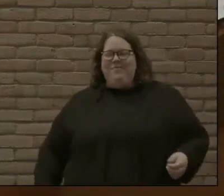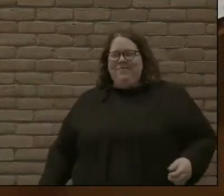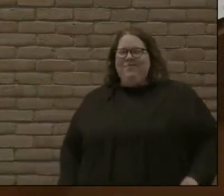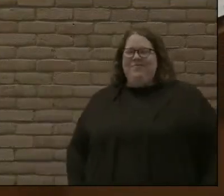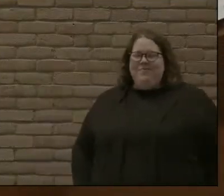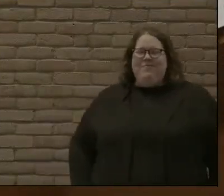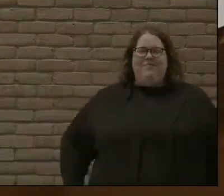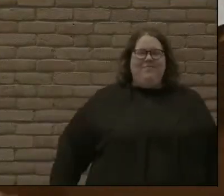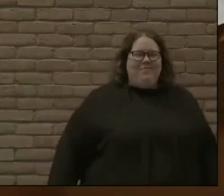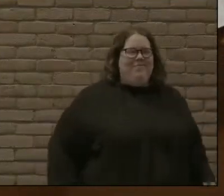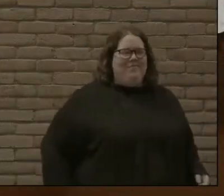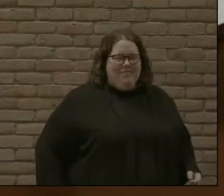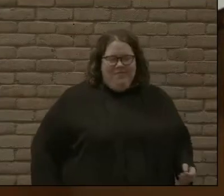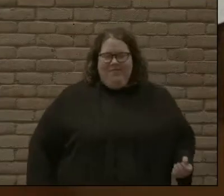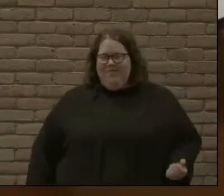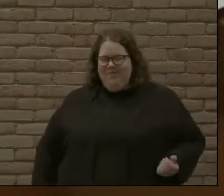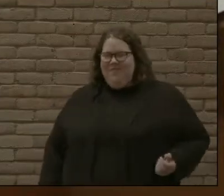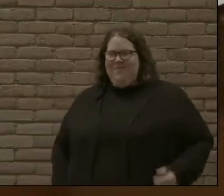Oh,